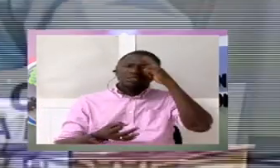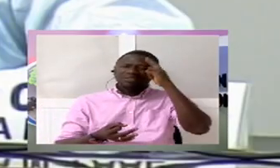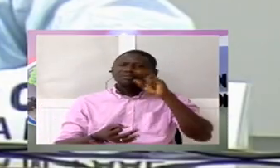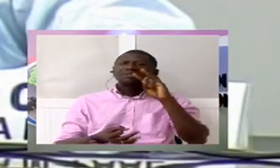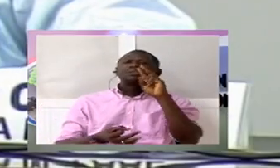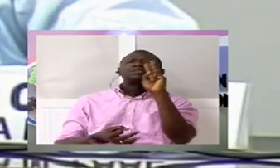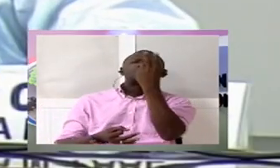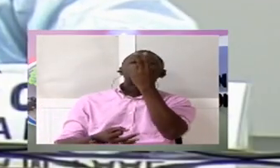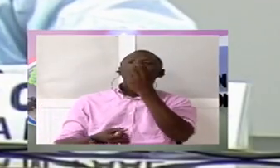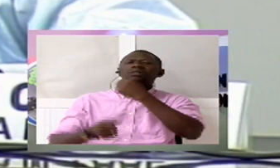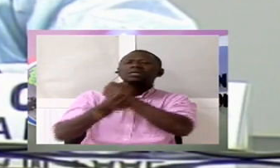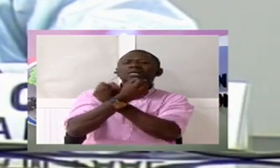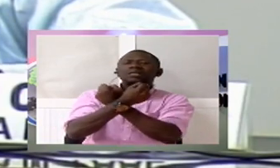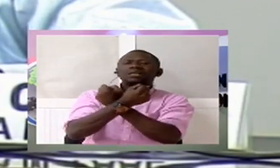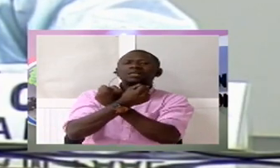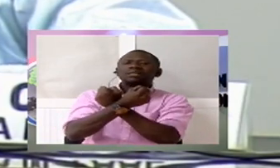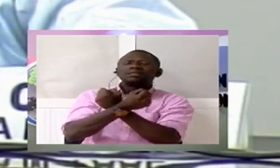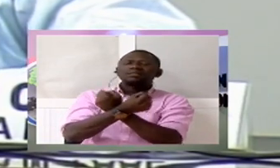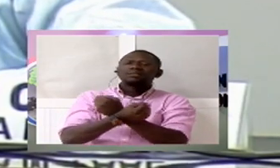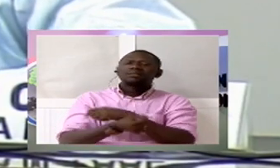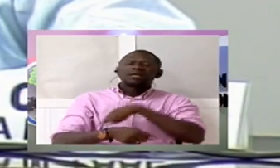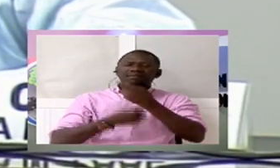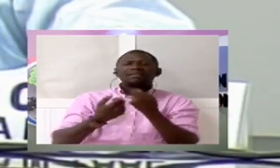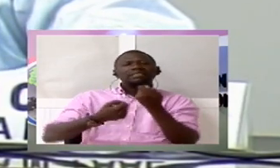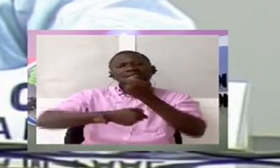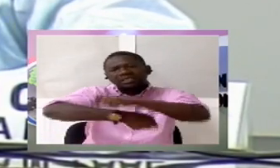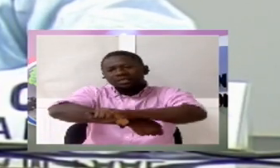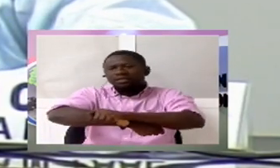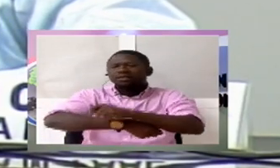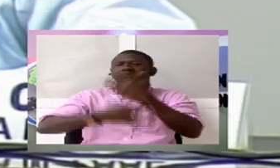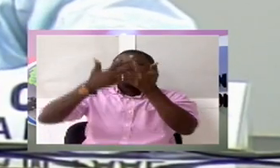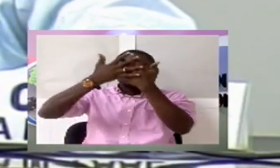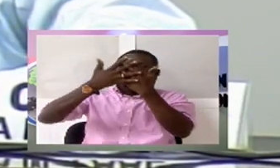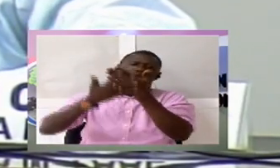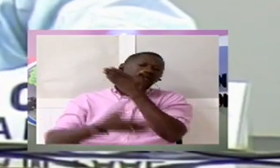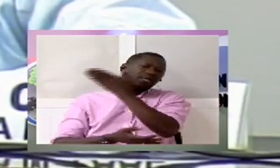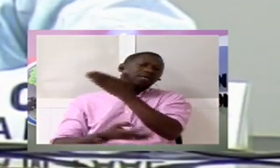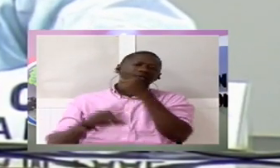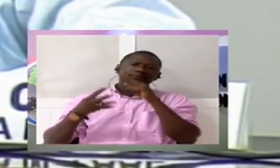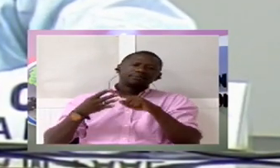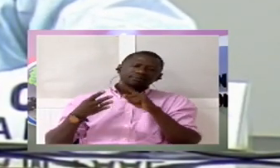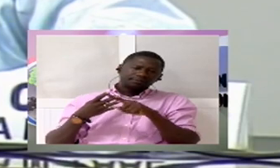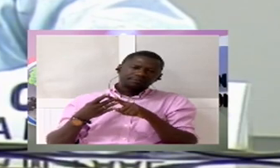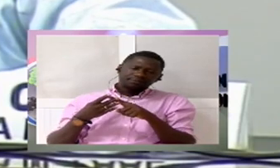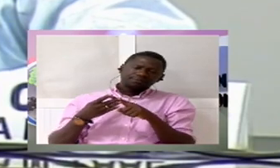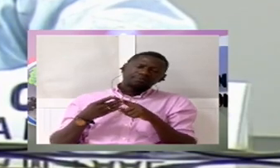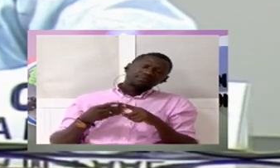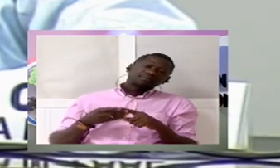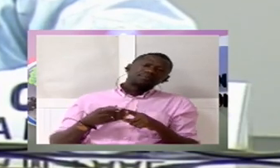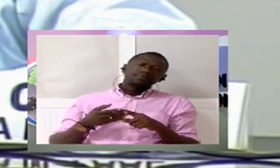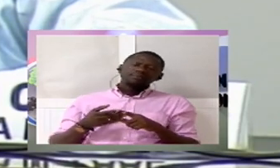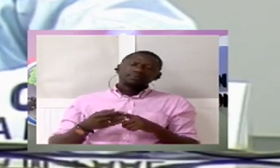second arrest and ultimate incarceration at Mile 2 prison? Munenatake dalilo ti purka